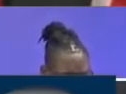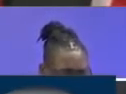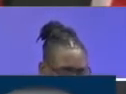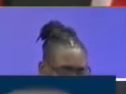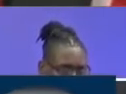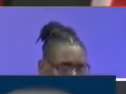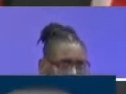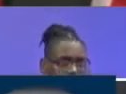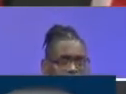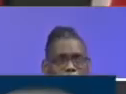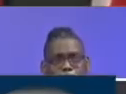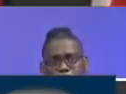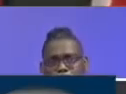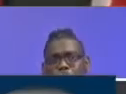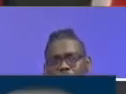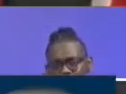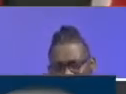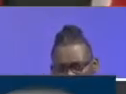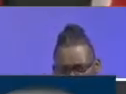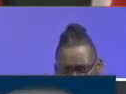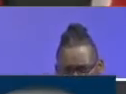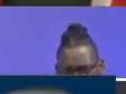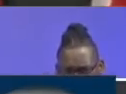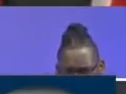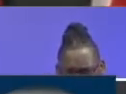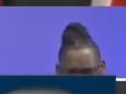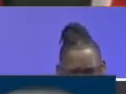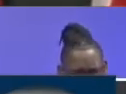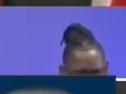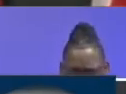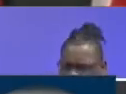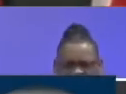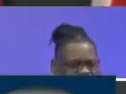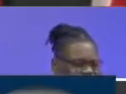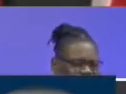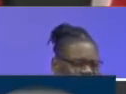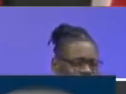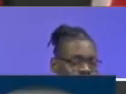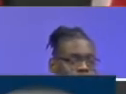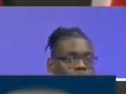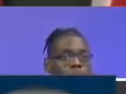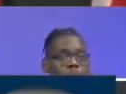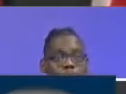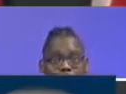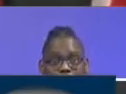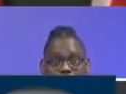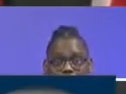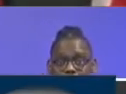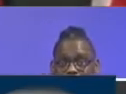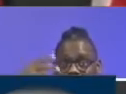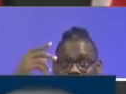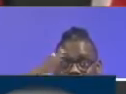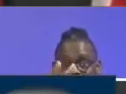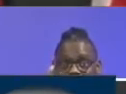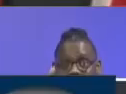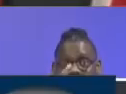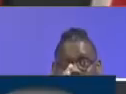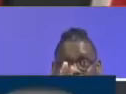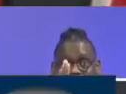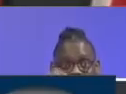the Omicron virus was. That virus is now all over Western Europe and in the United States and in the